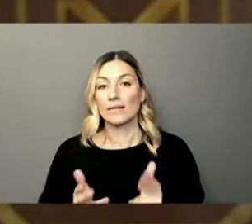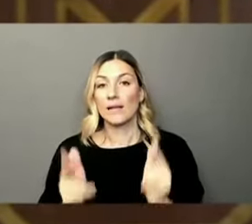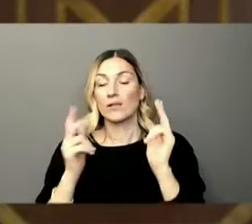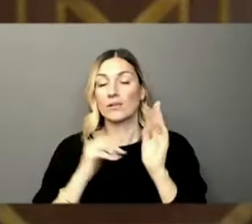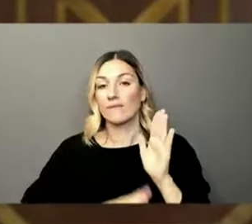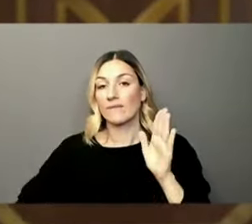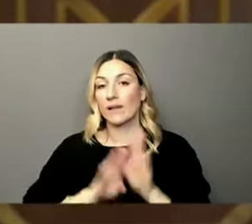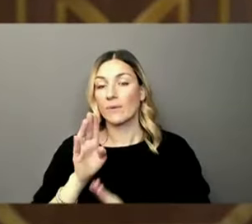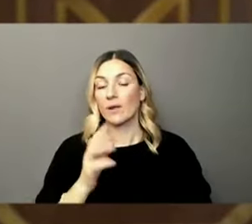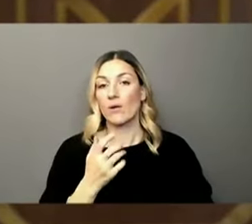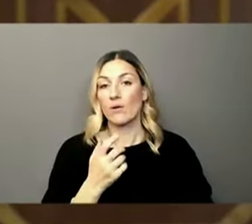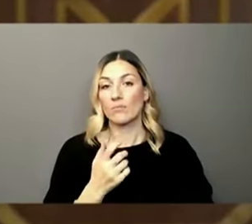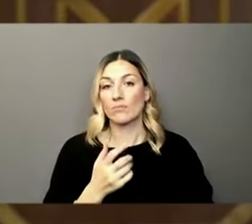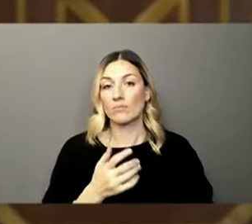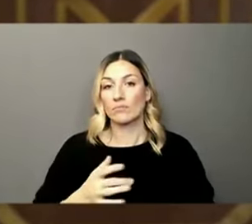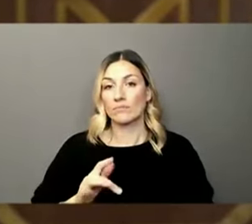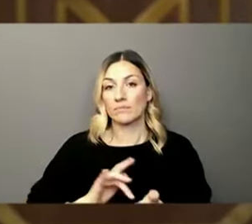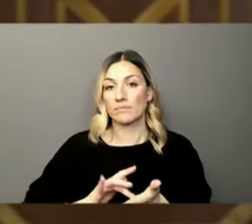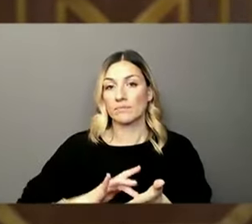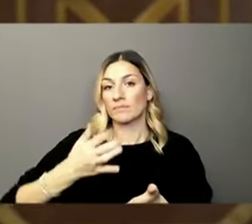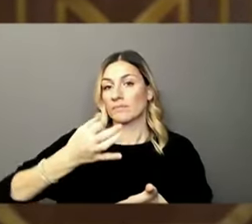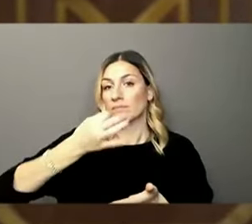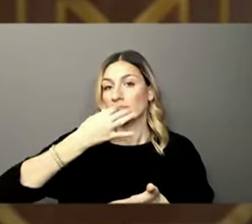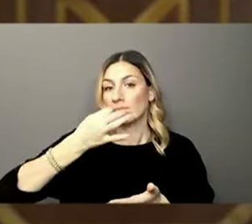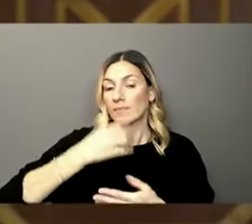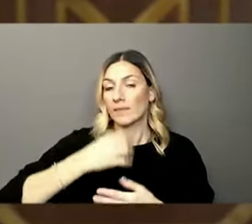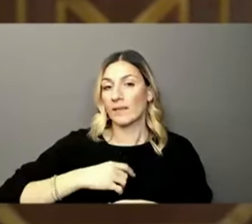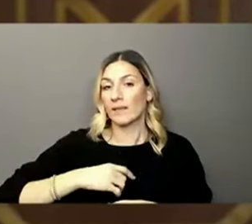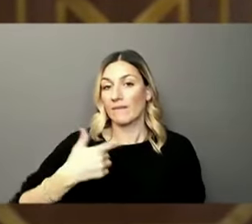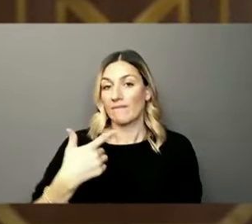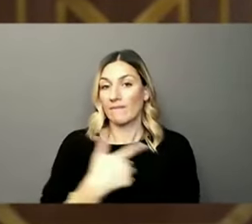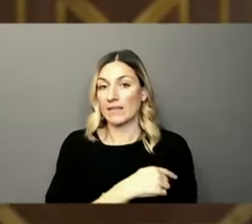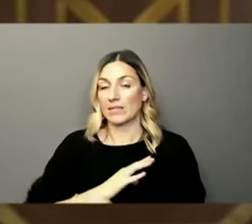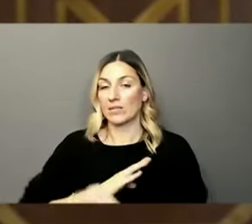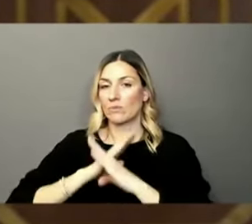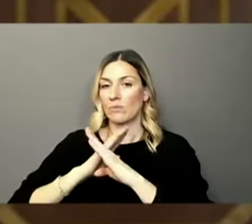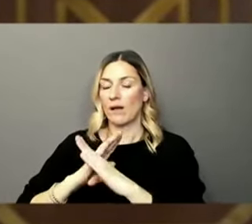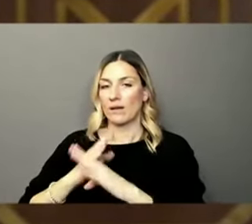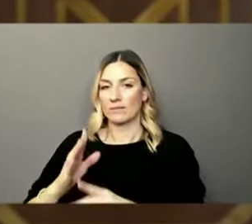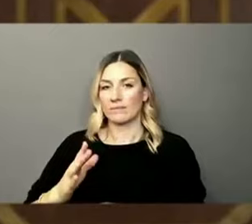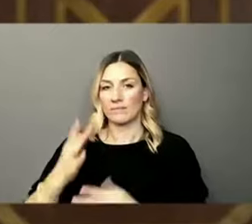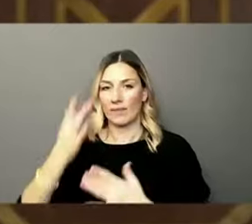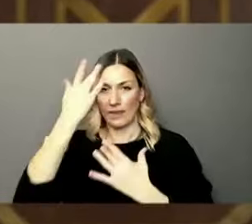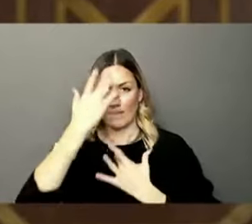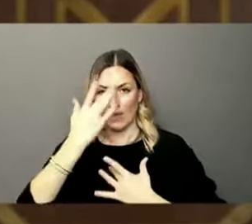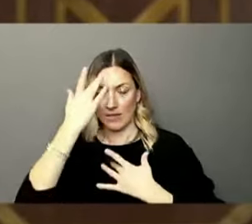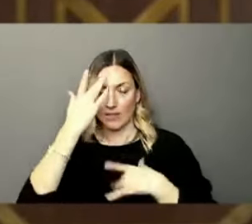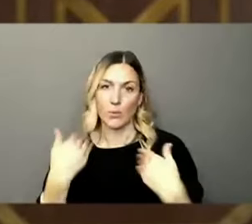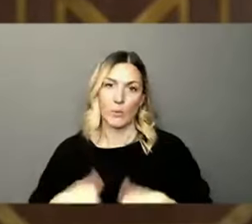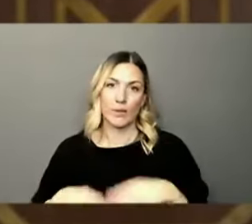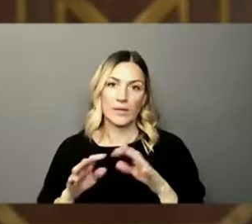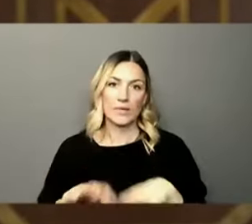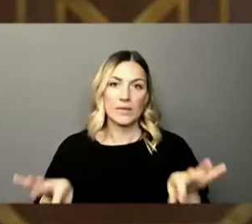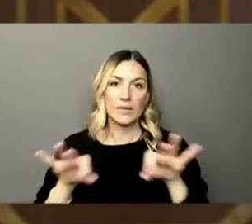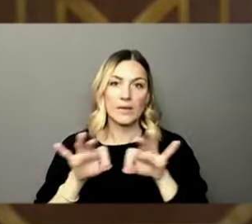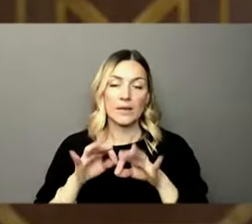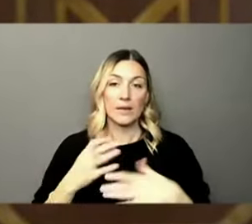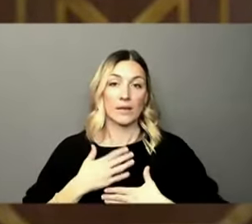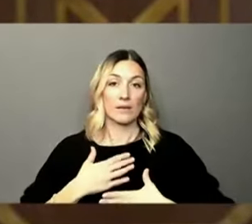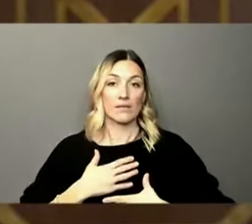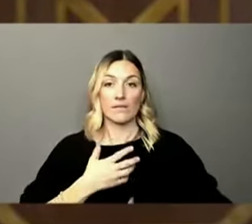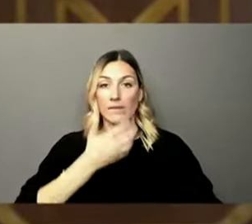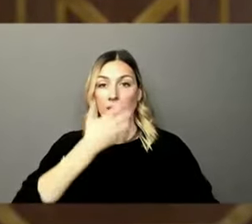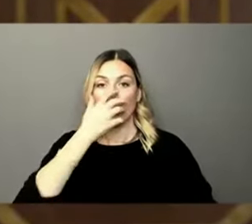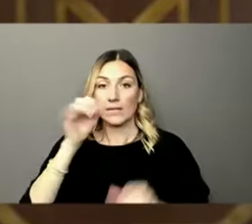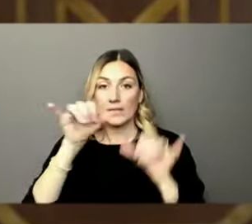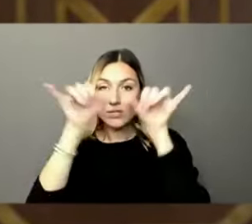oral intranasal vaccines that block infections. This is very, very, very important. Ventilation and air filtration systems